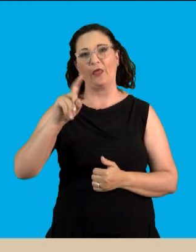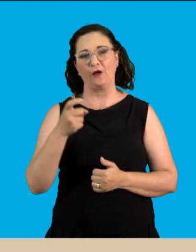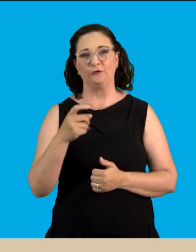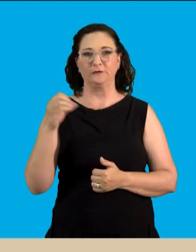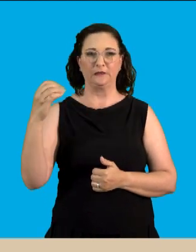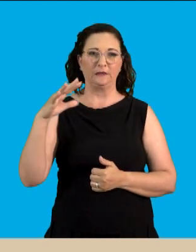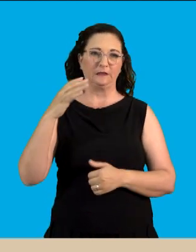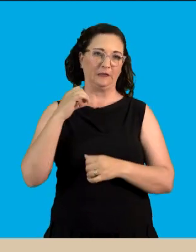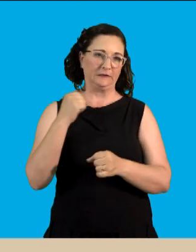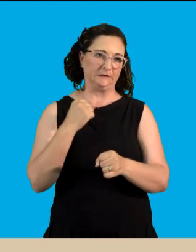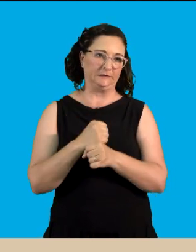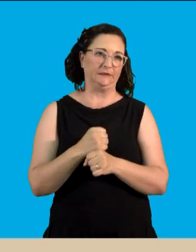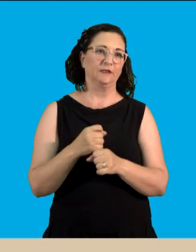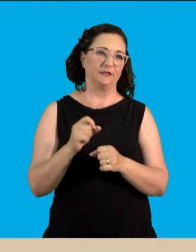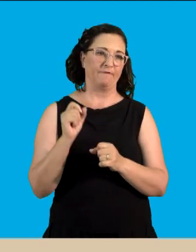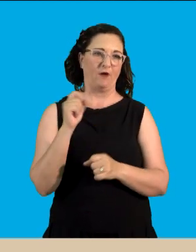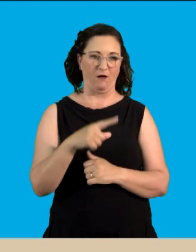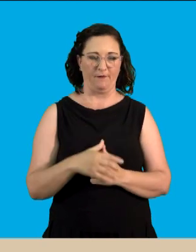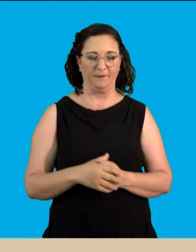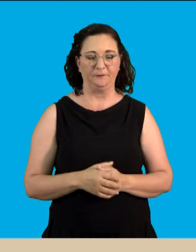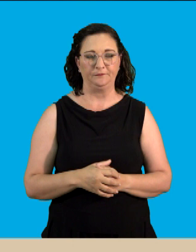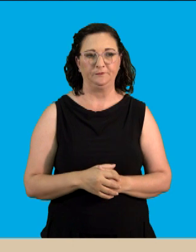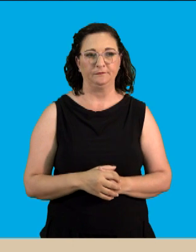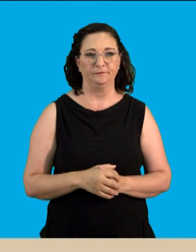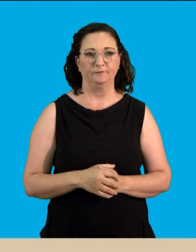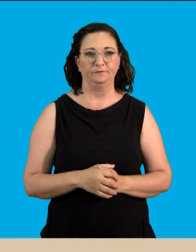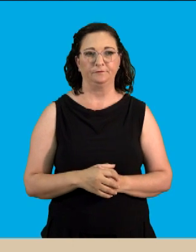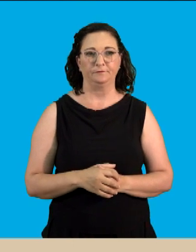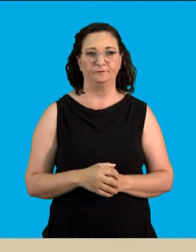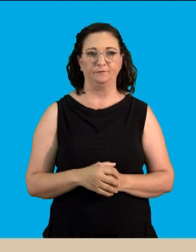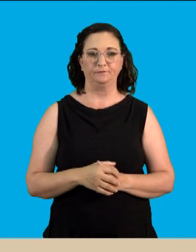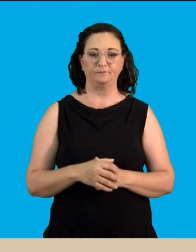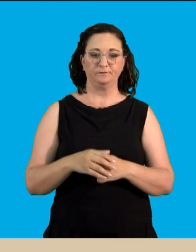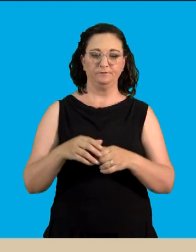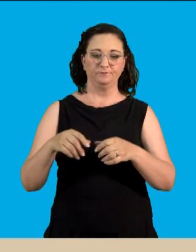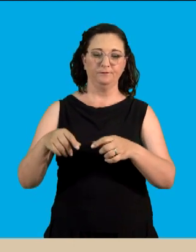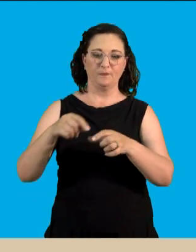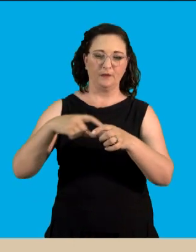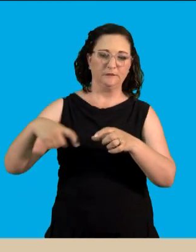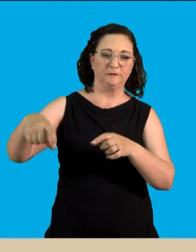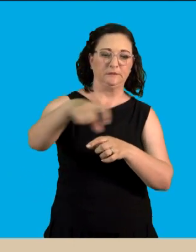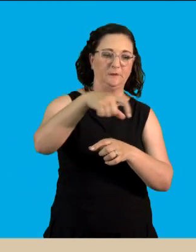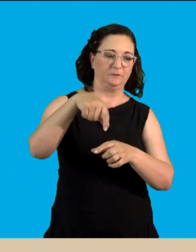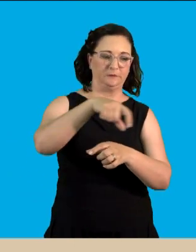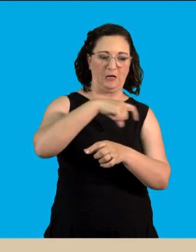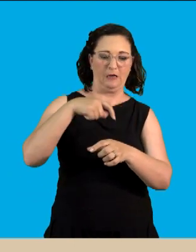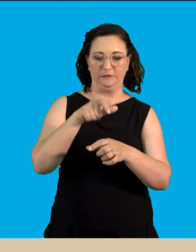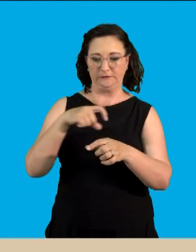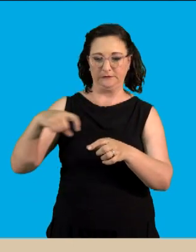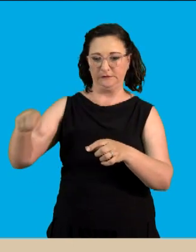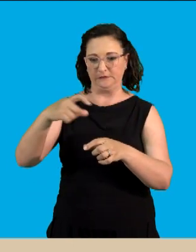light years away from the center of the Milky Way. So the spiral arms, they consist of many